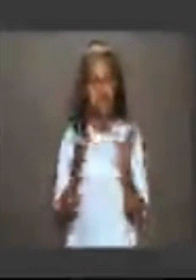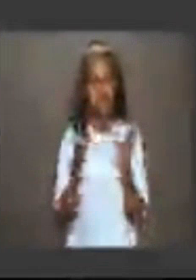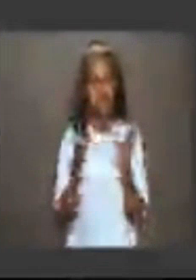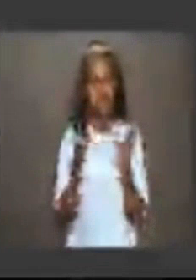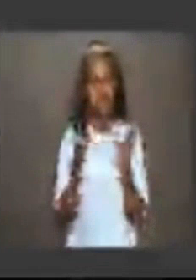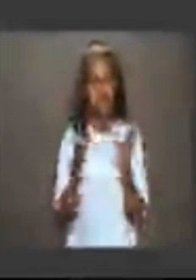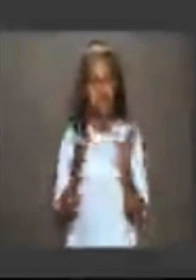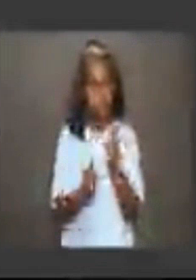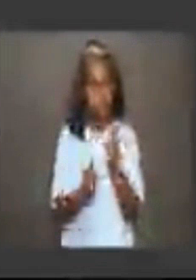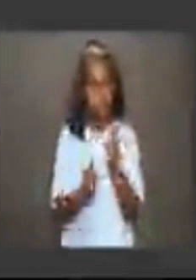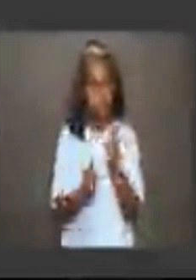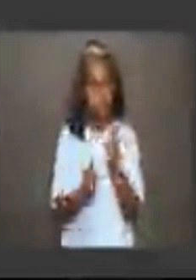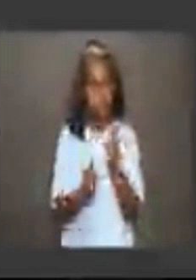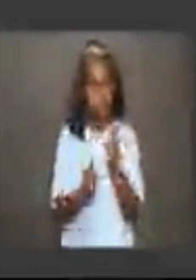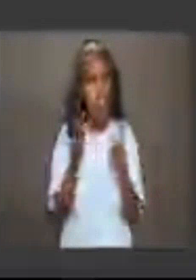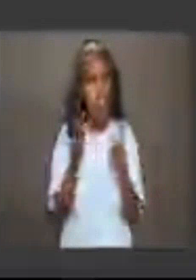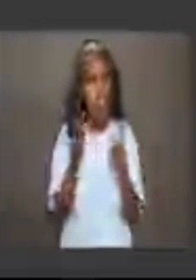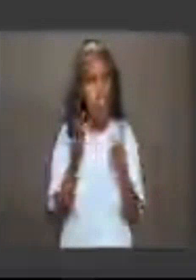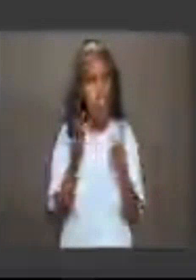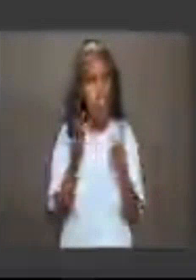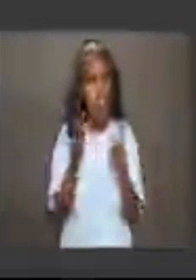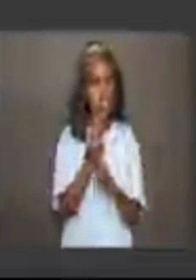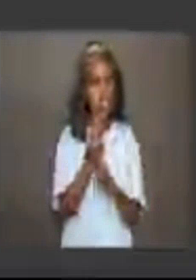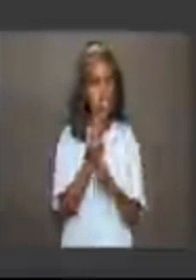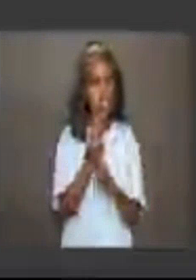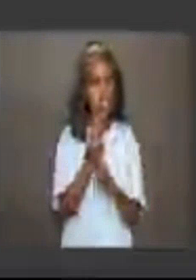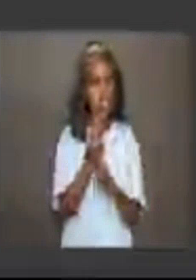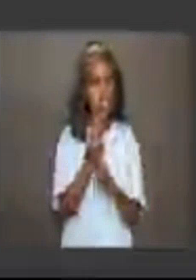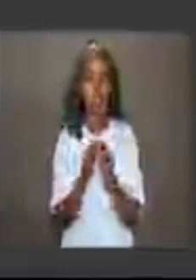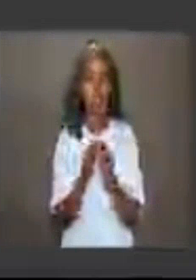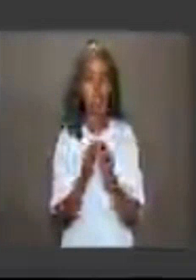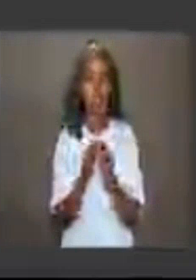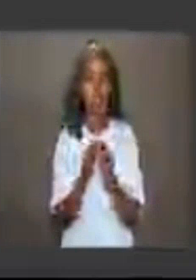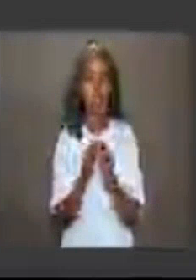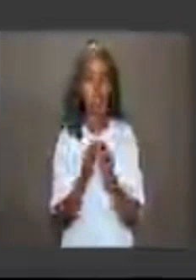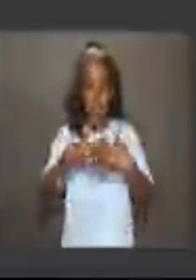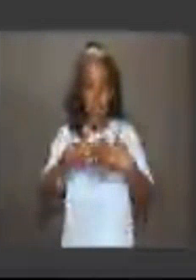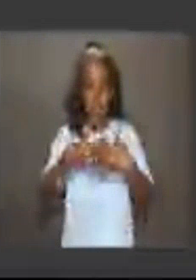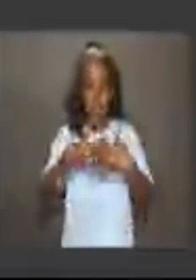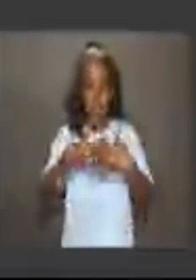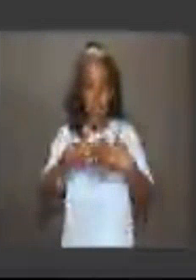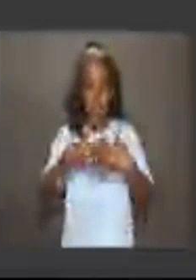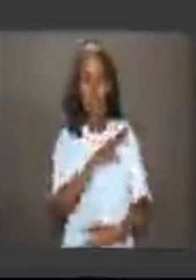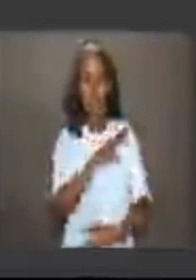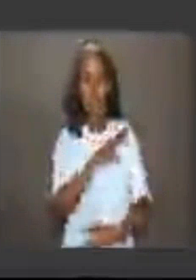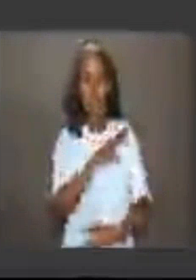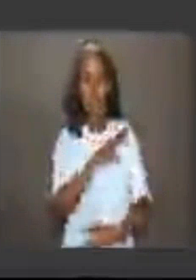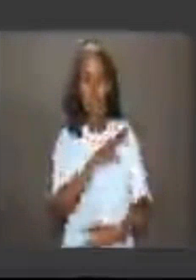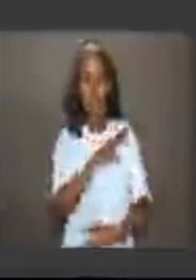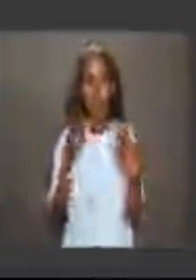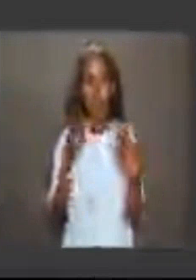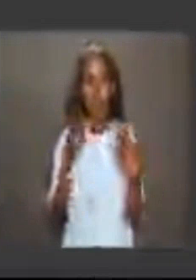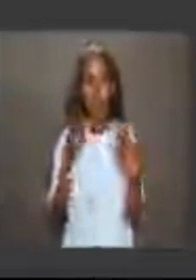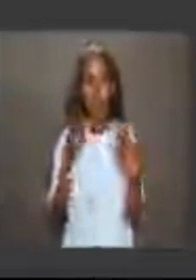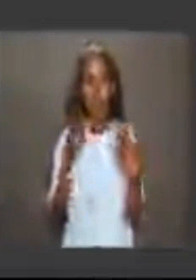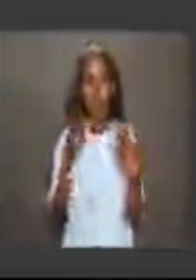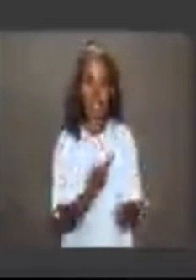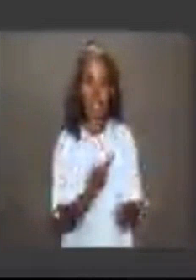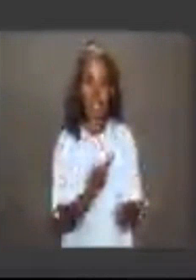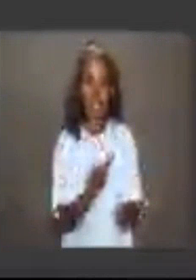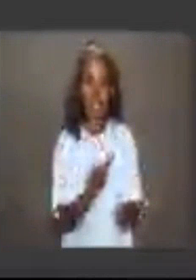is included in the set of integers, and all of these are